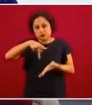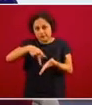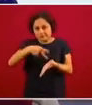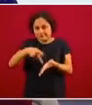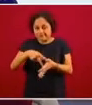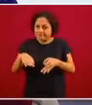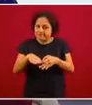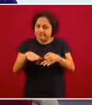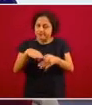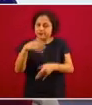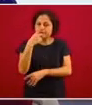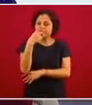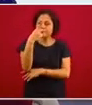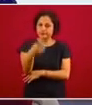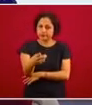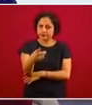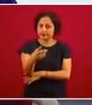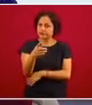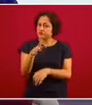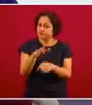Do not interact with other people.